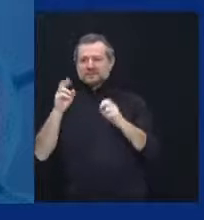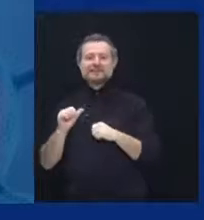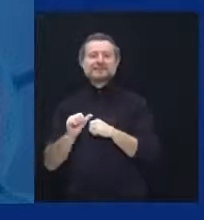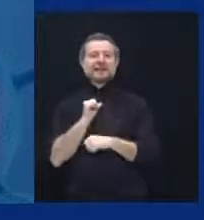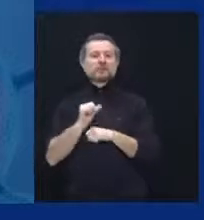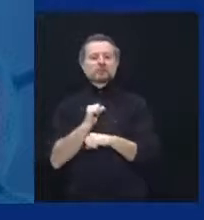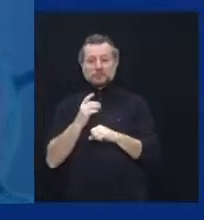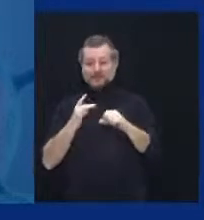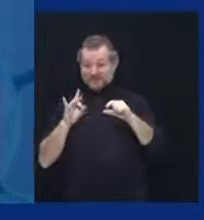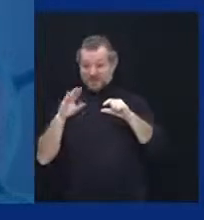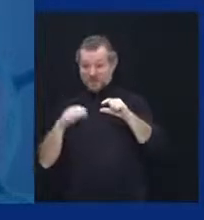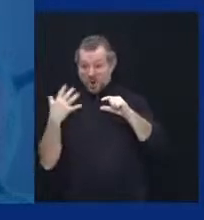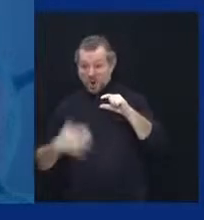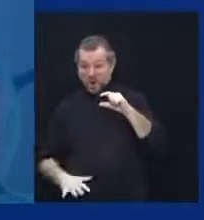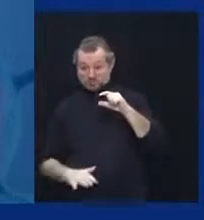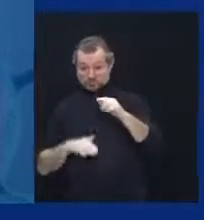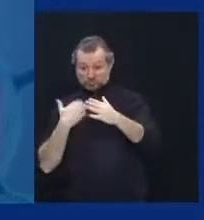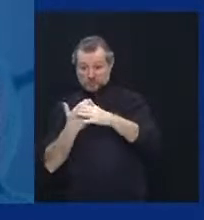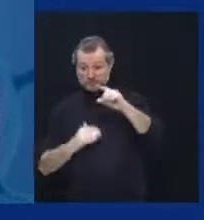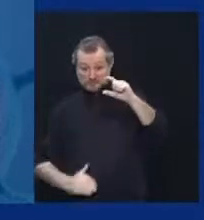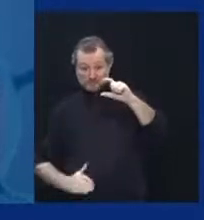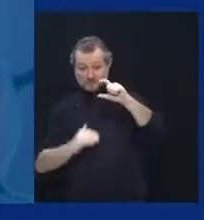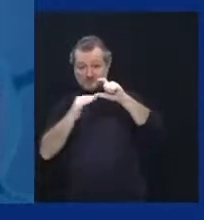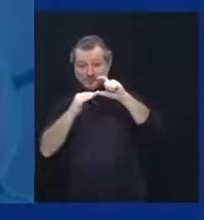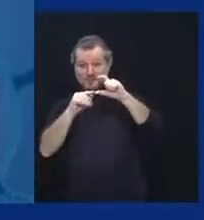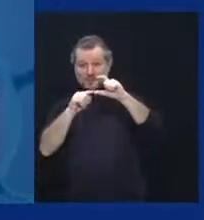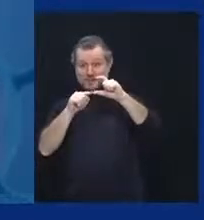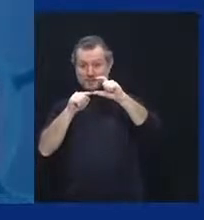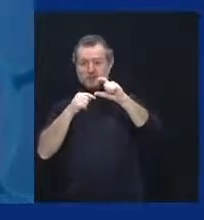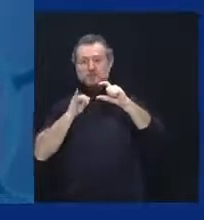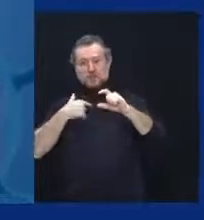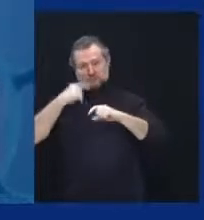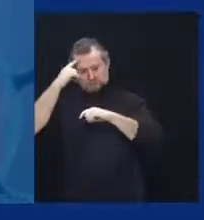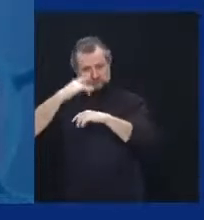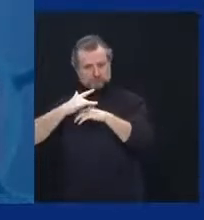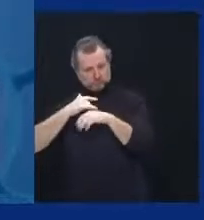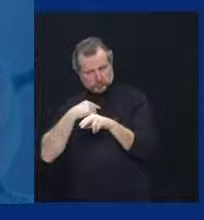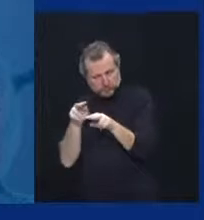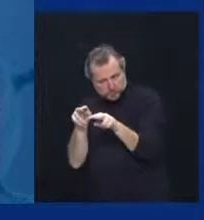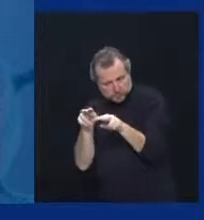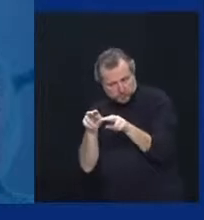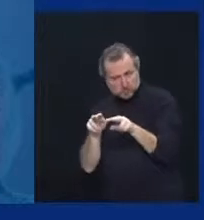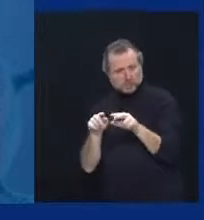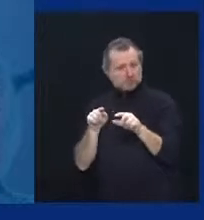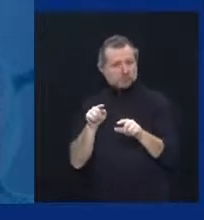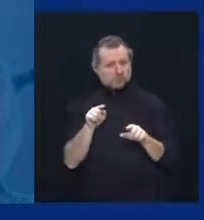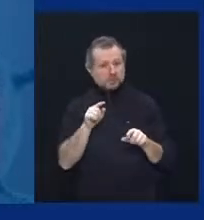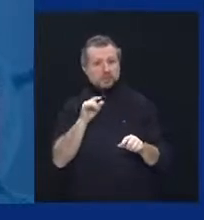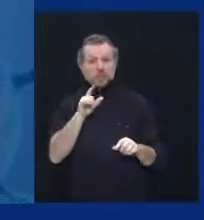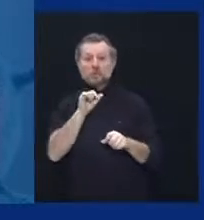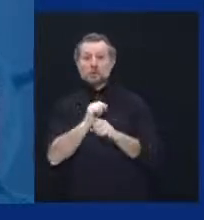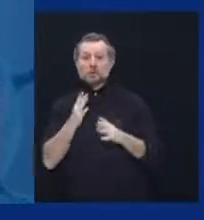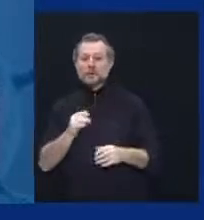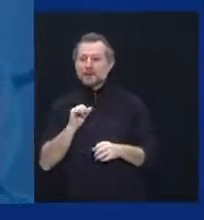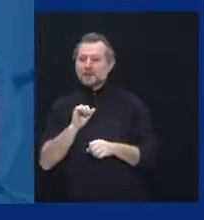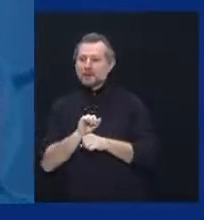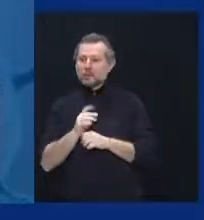Hospital capacity, that's why I'm so persistent on the vaccination of healthcare workers. But